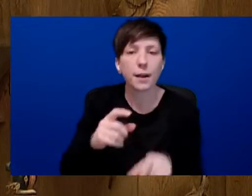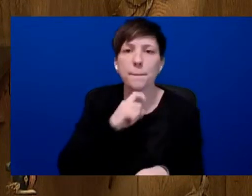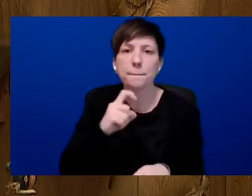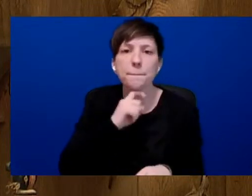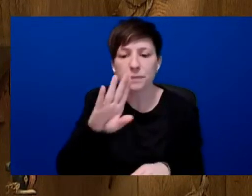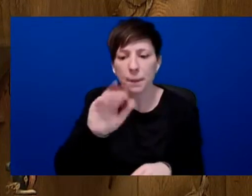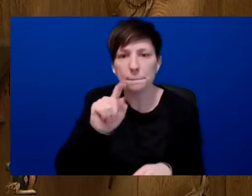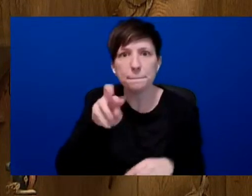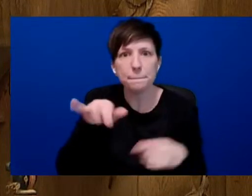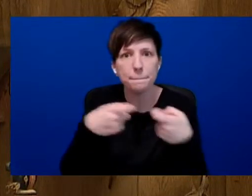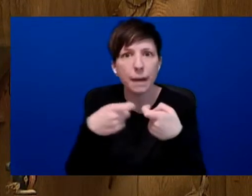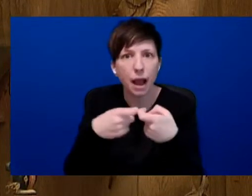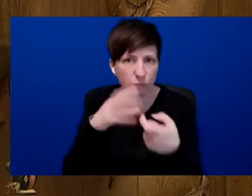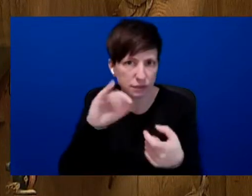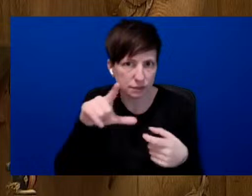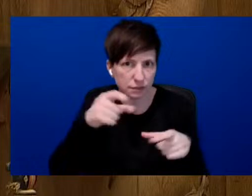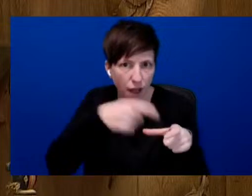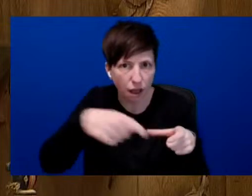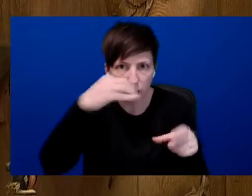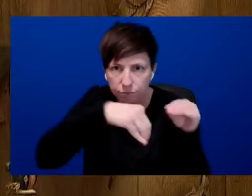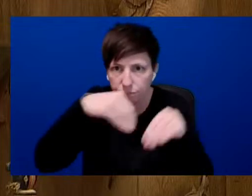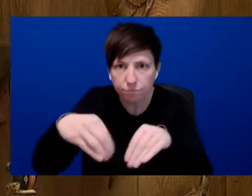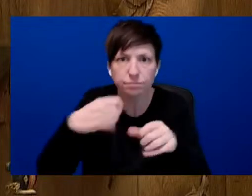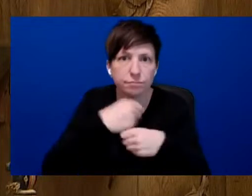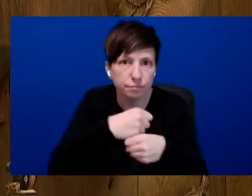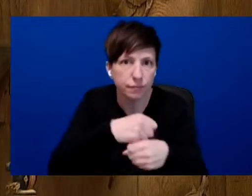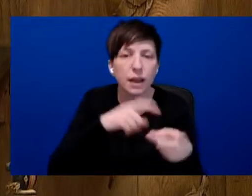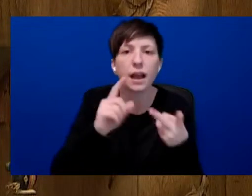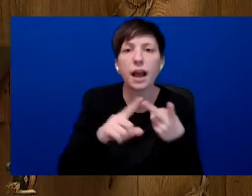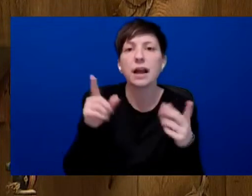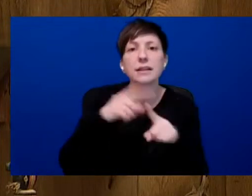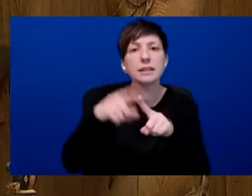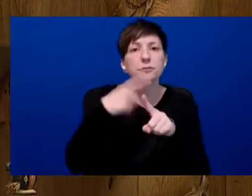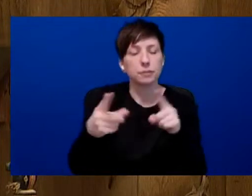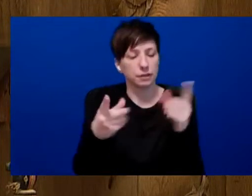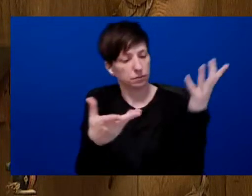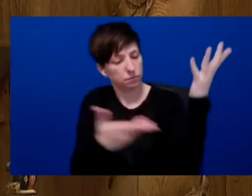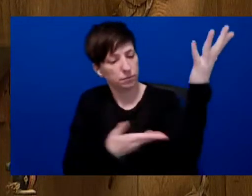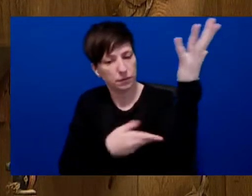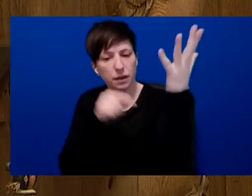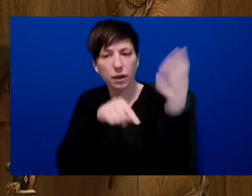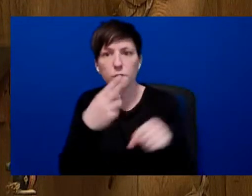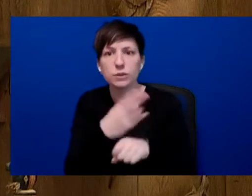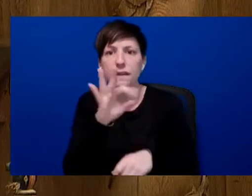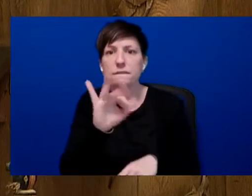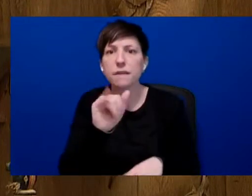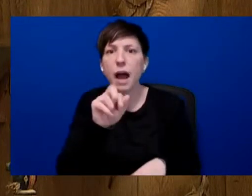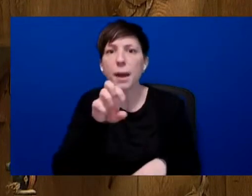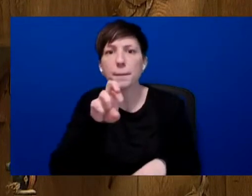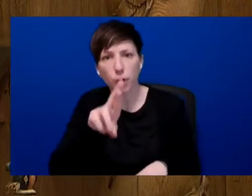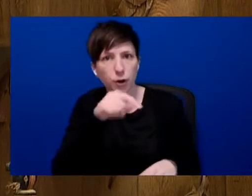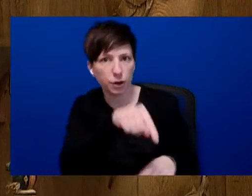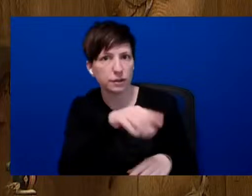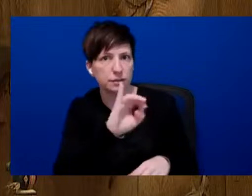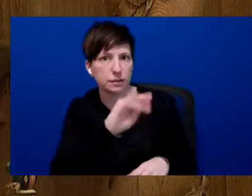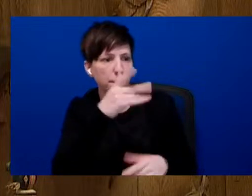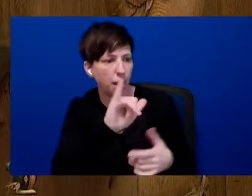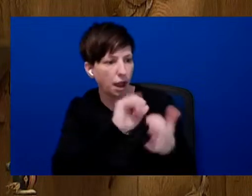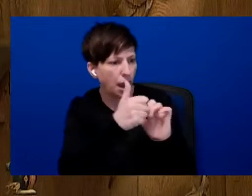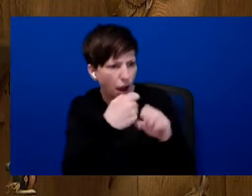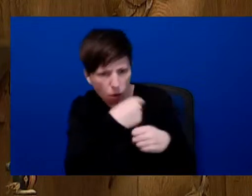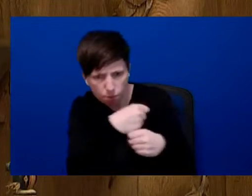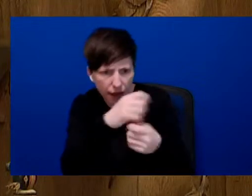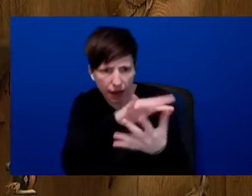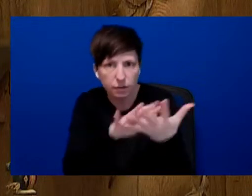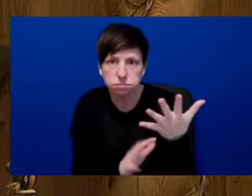supply, and by enabling more made-in-BC wood manufacturing, and by leveraging our strength as a clean energy superpower